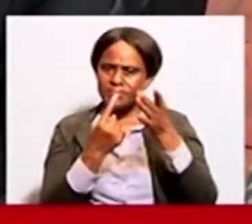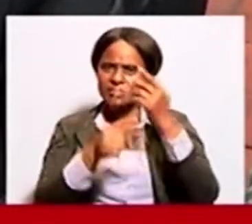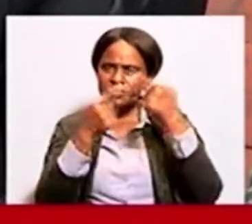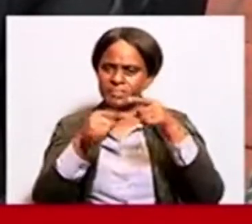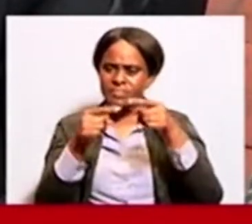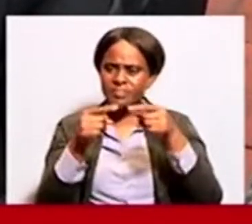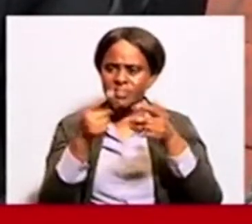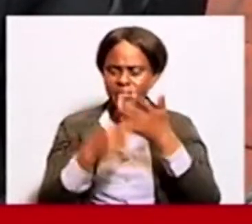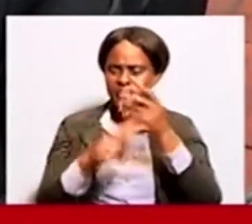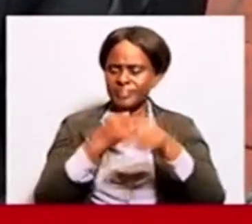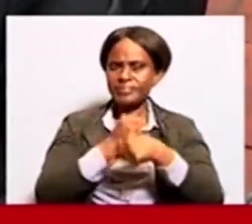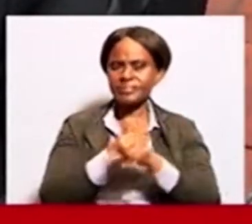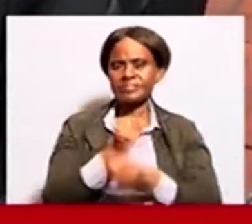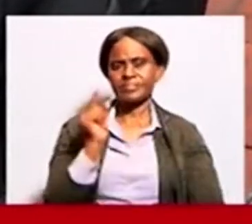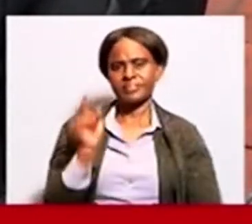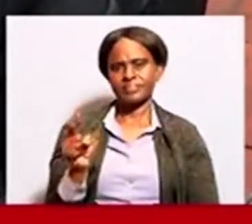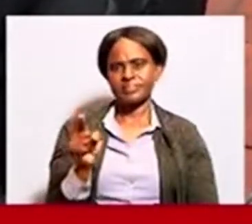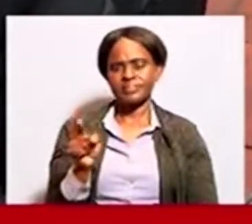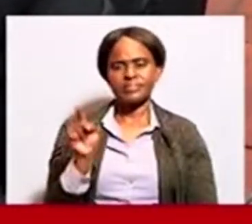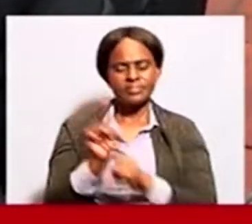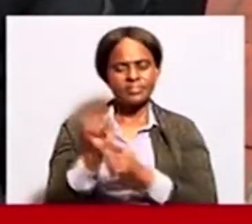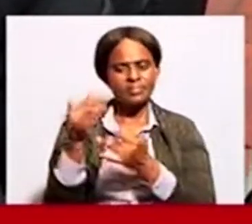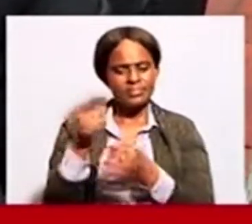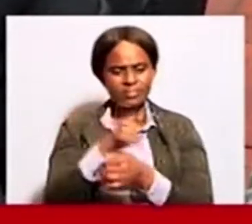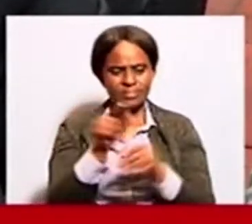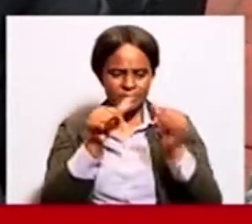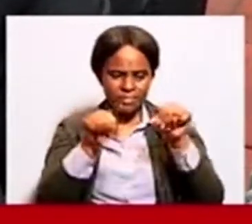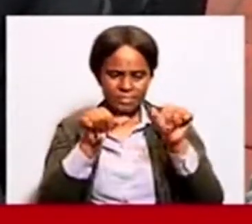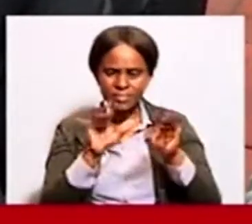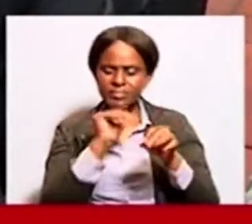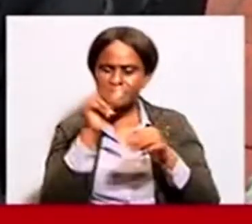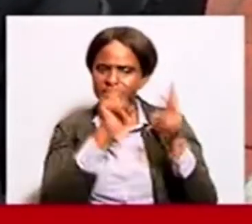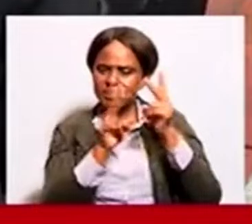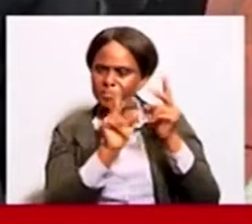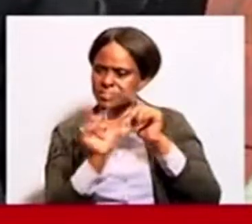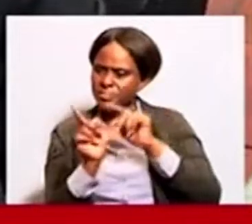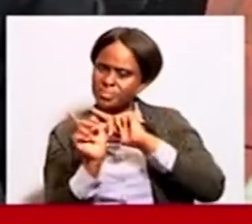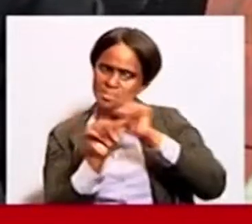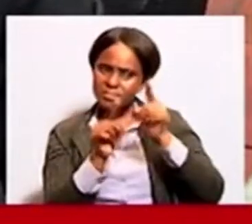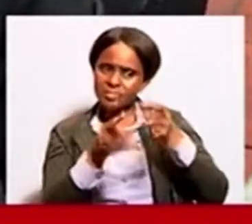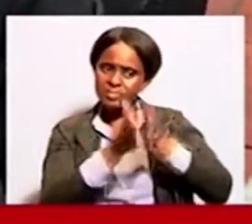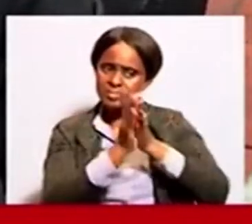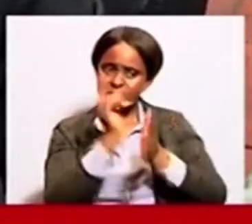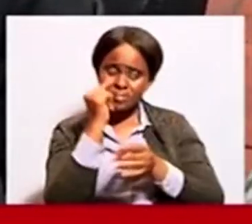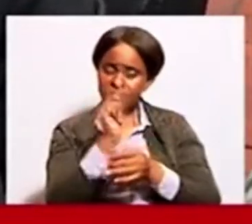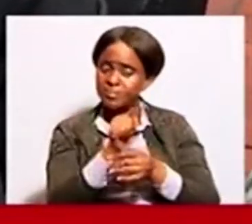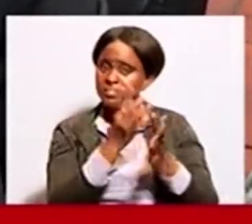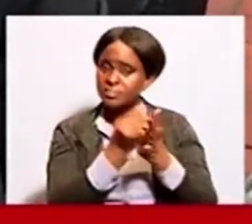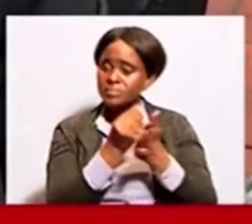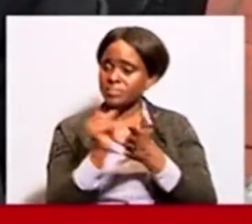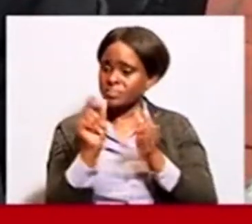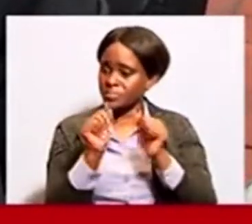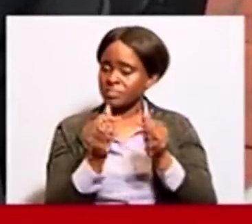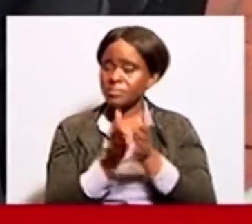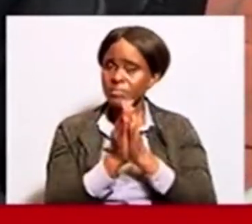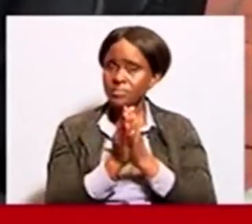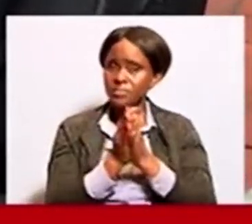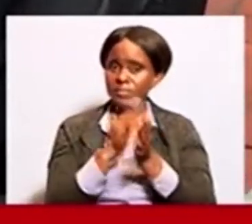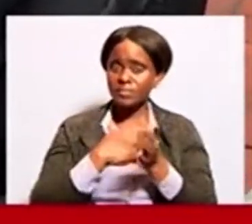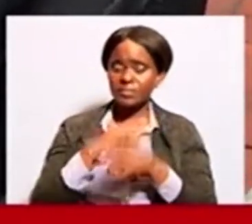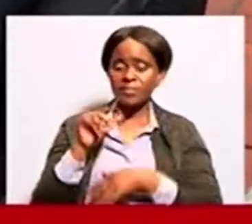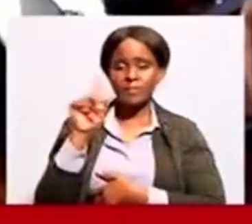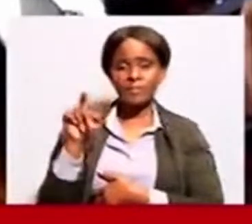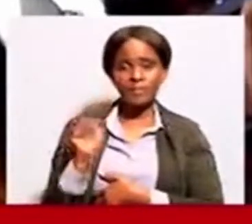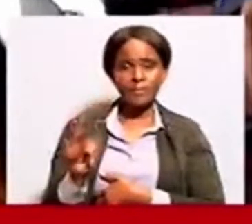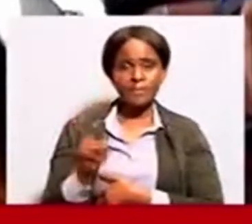you to wait? Had the auditors not visited, were you going to ask for this money? That's my question.